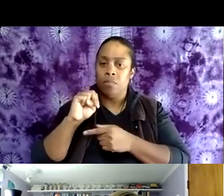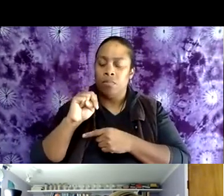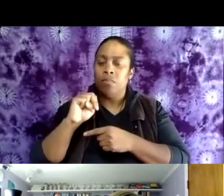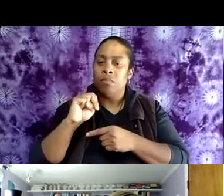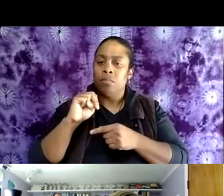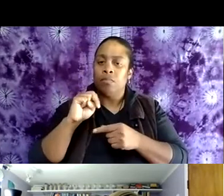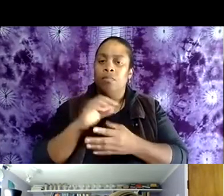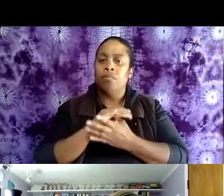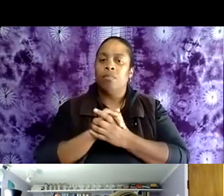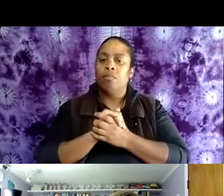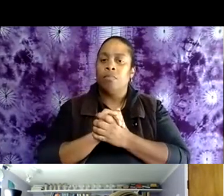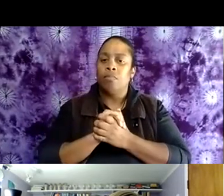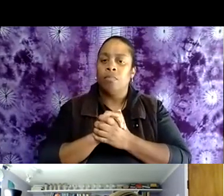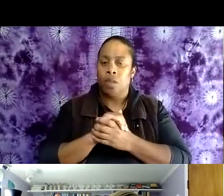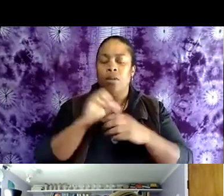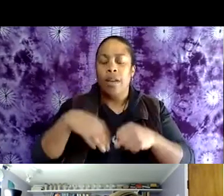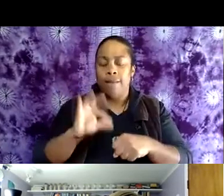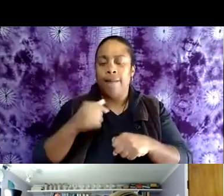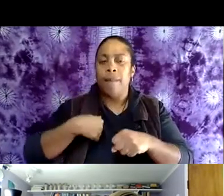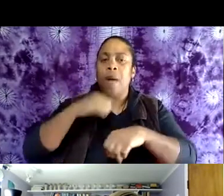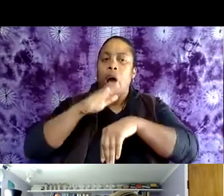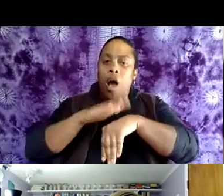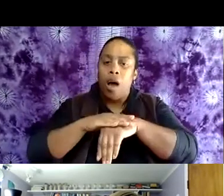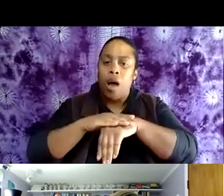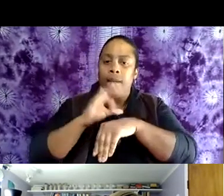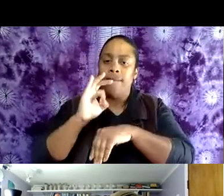inspiredlifeessentialwellness.com or also on Facebook and Instagram at